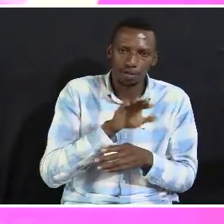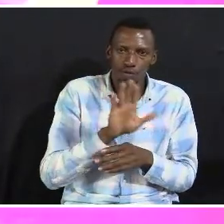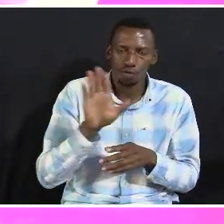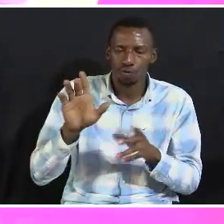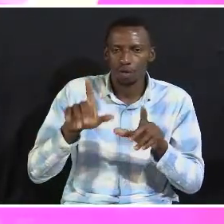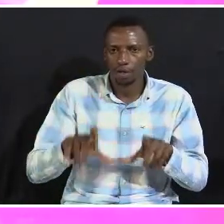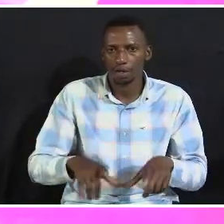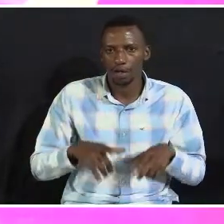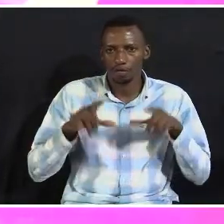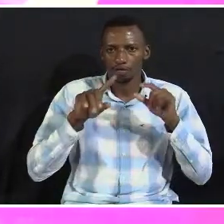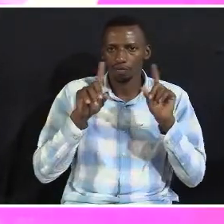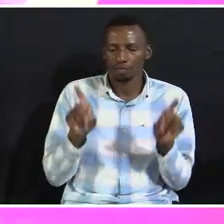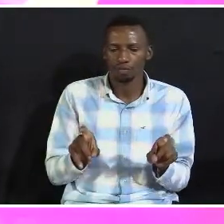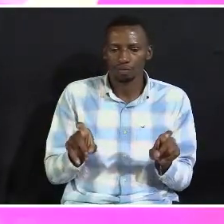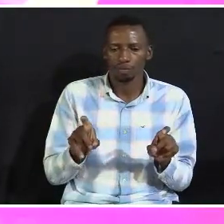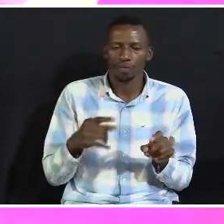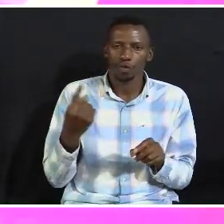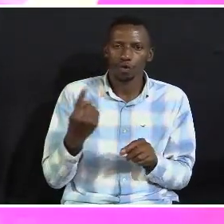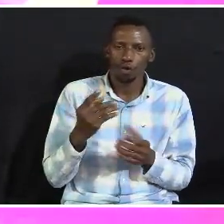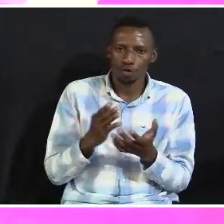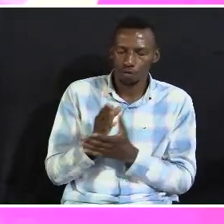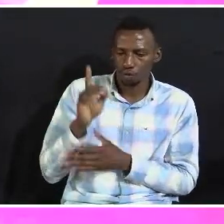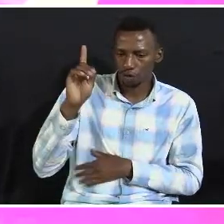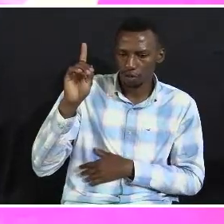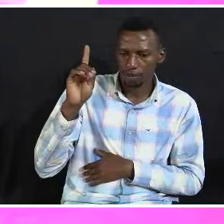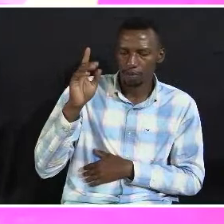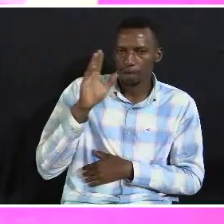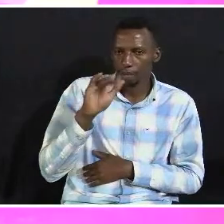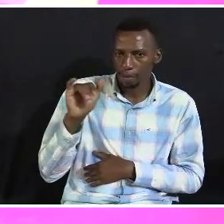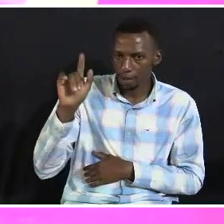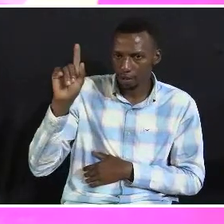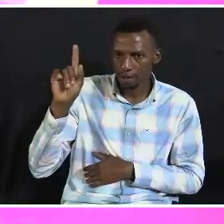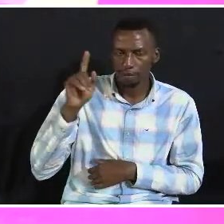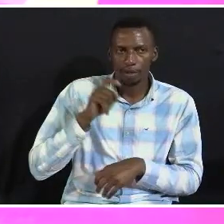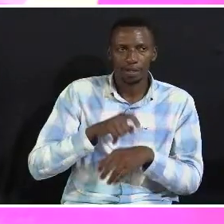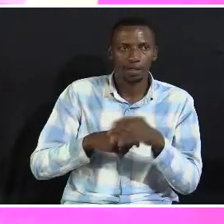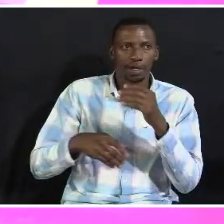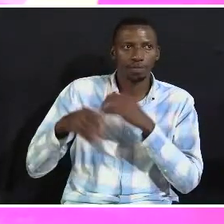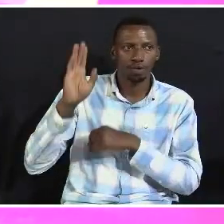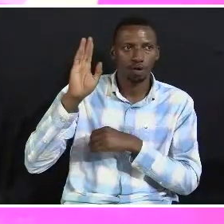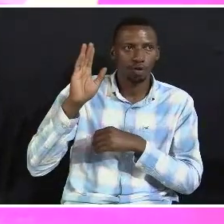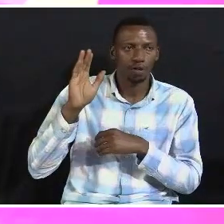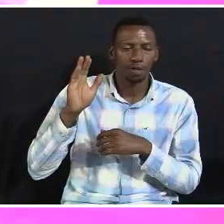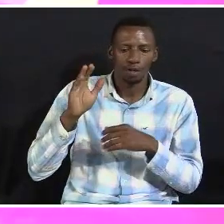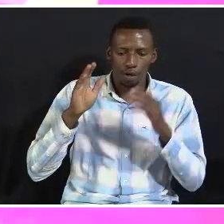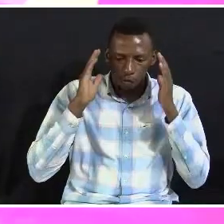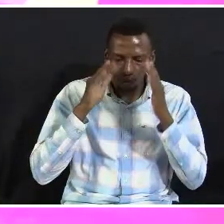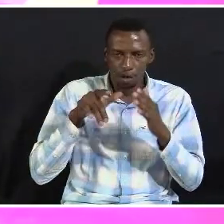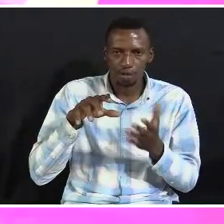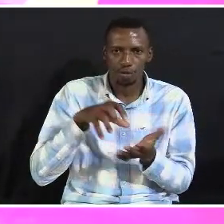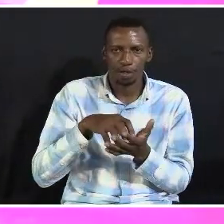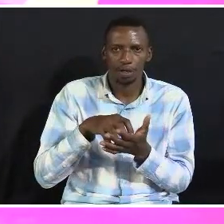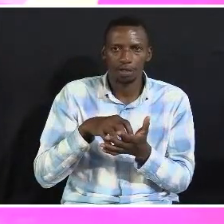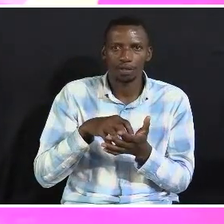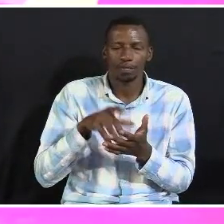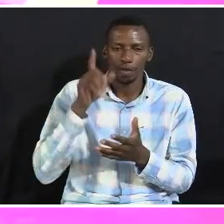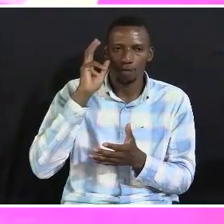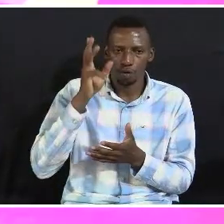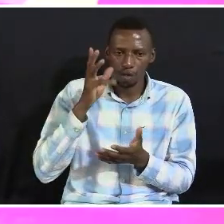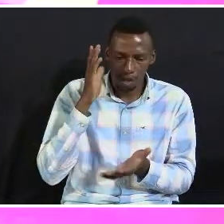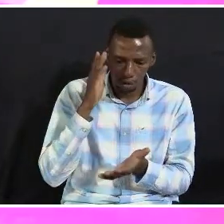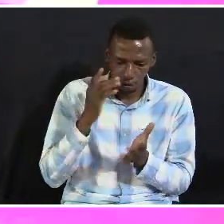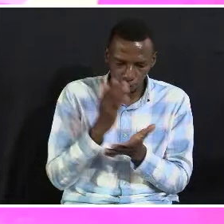For it's only through him and by him that when God is handling your case, he will prove to the